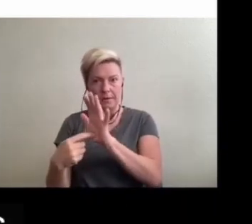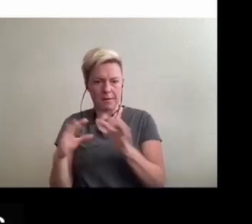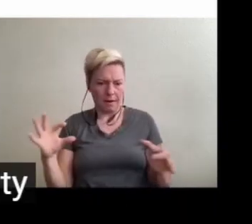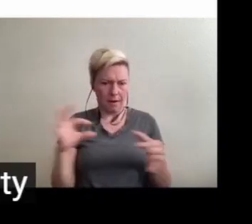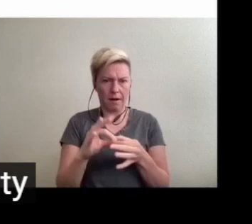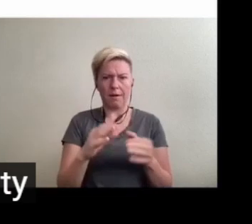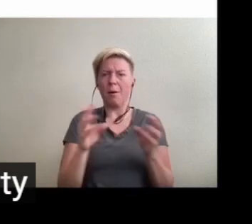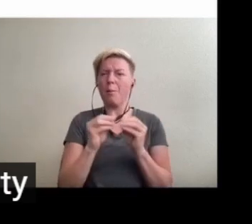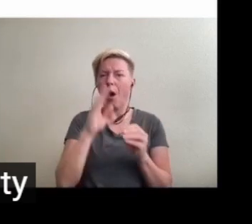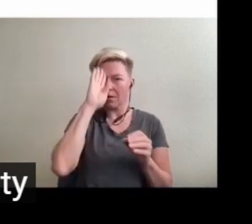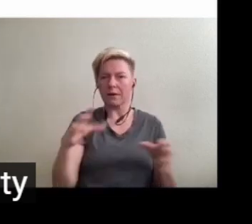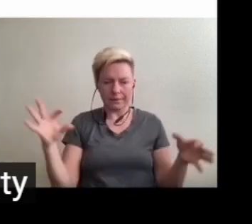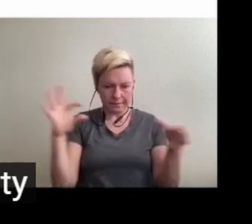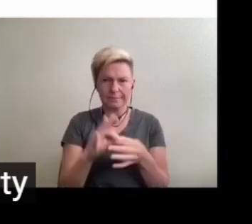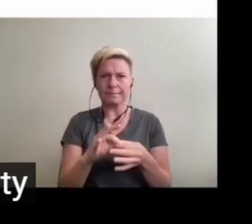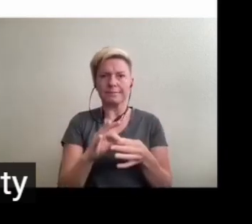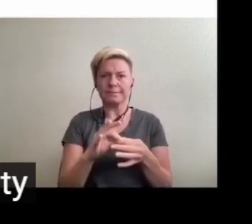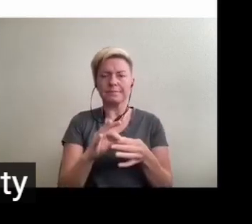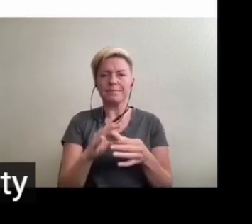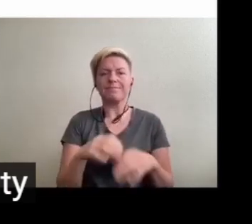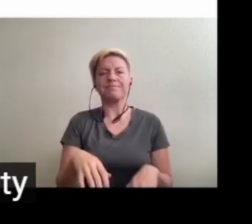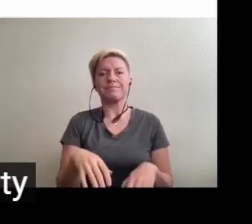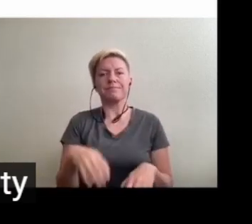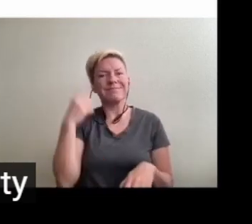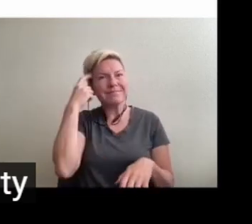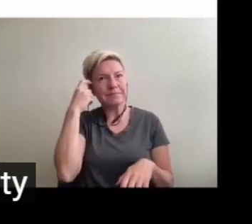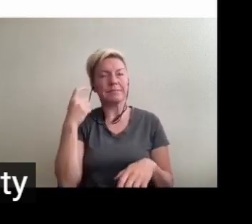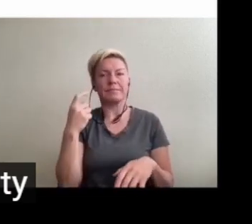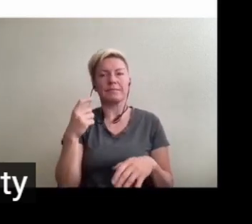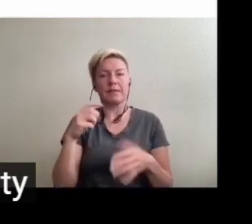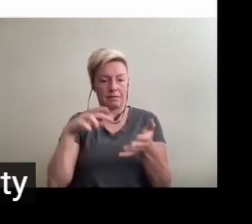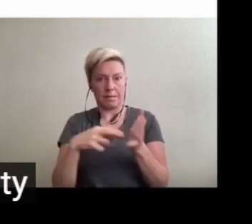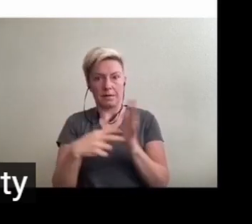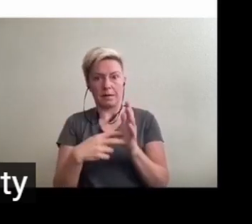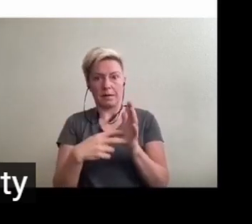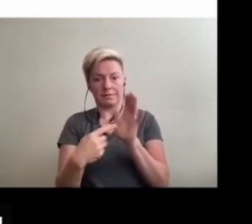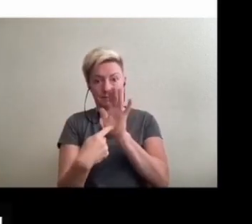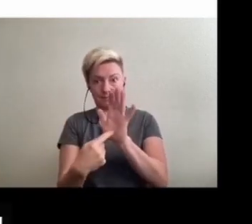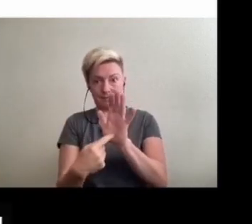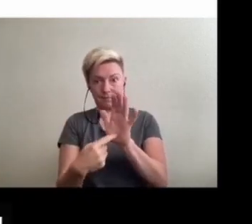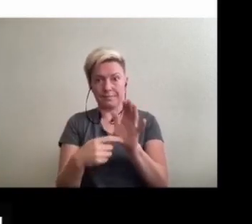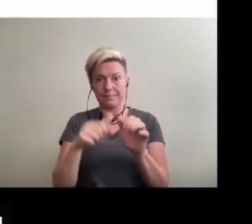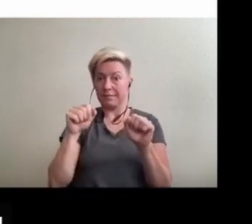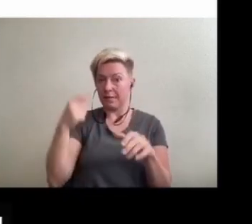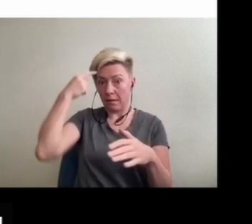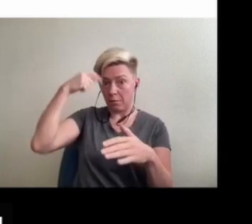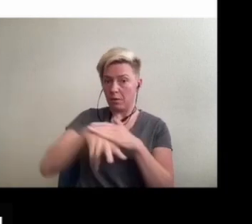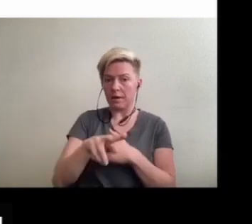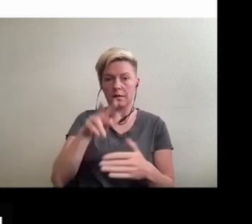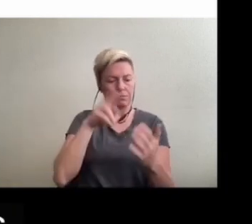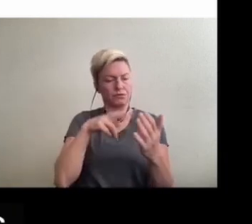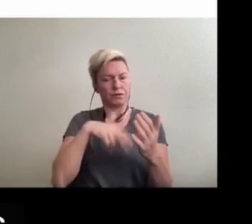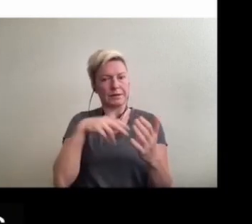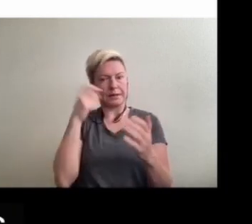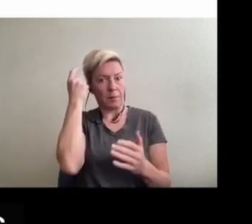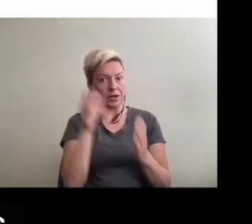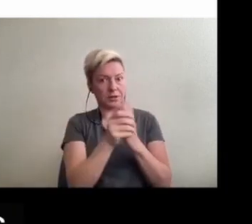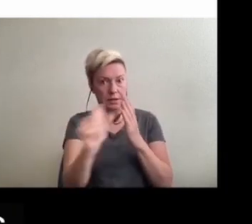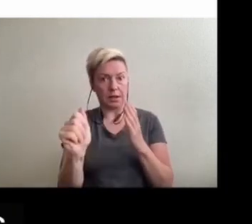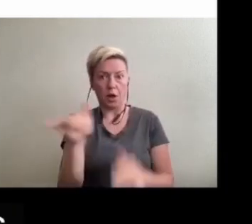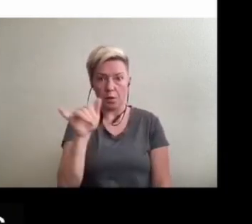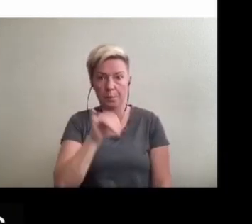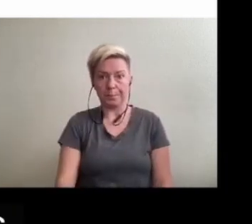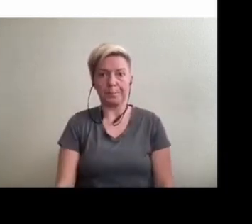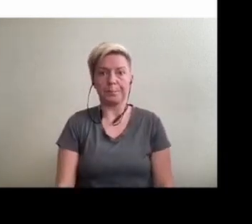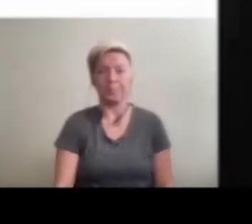deaf readers. So we might expect that quality of semantic representations might also contribute to reading performance in